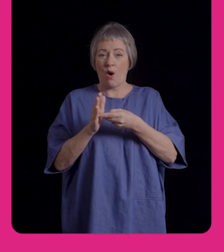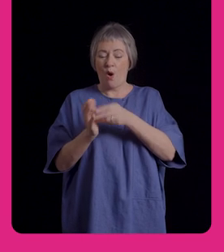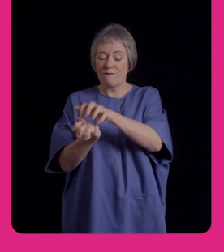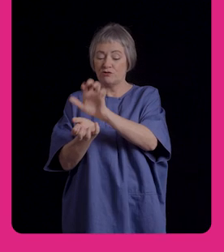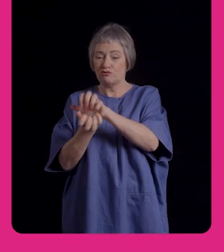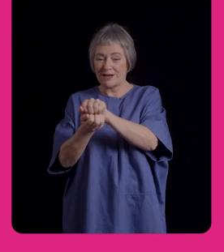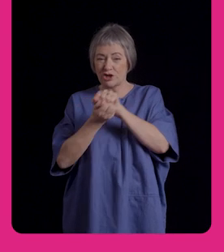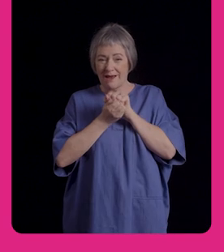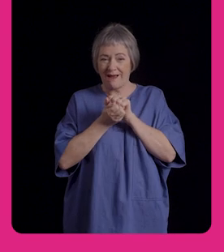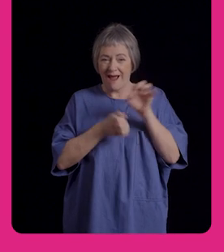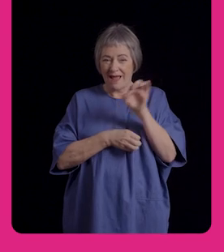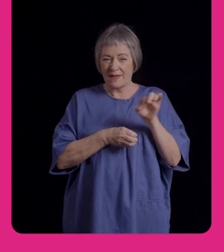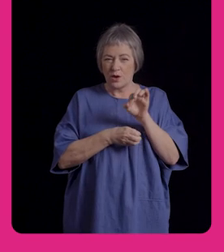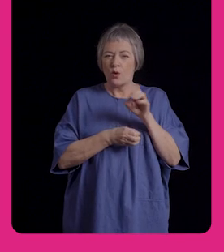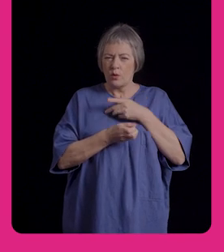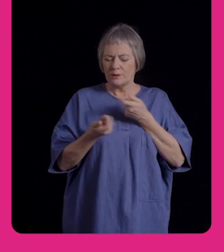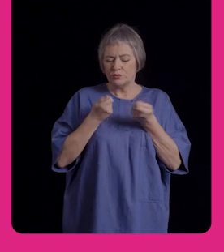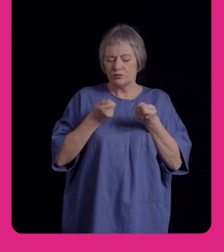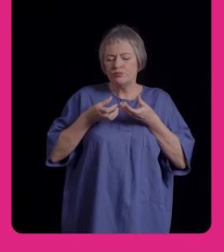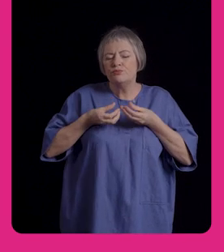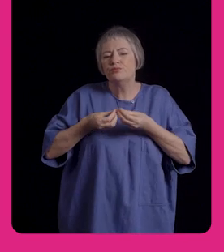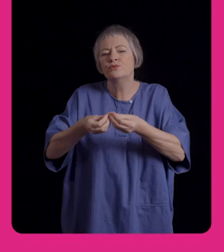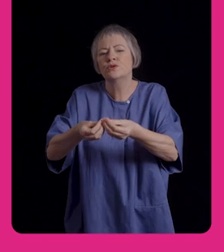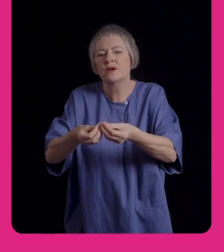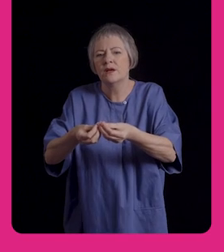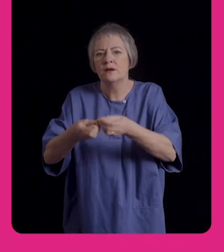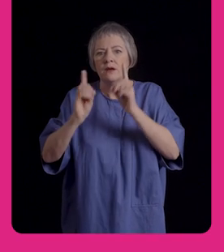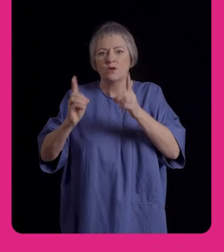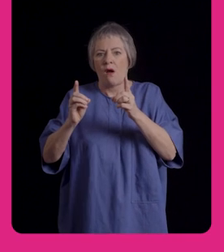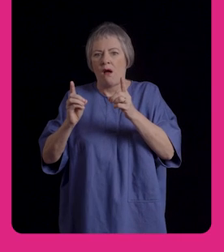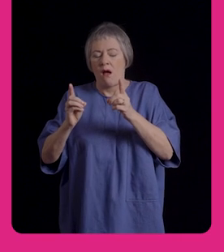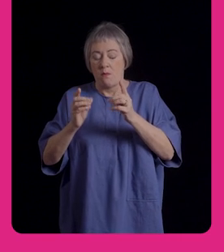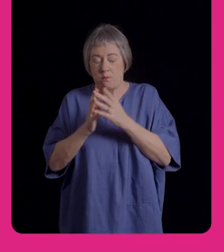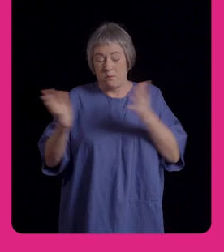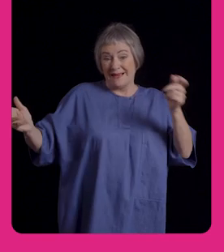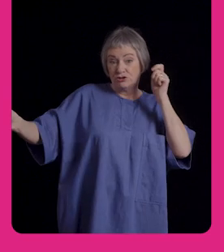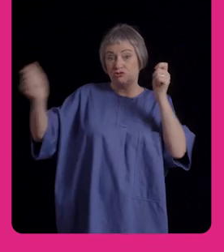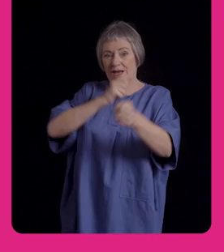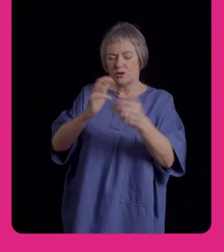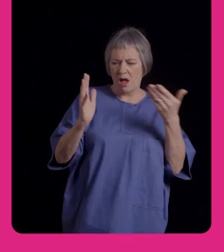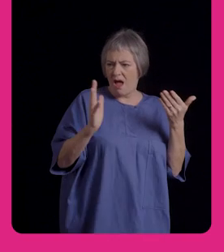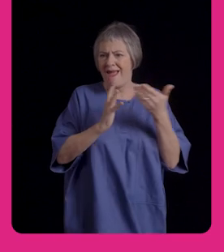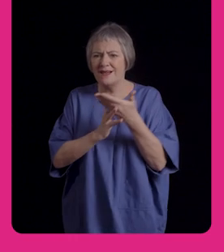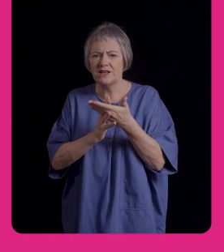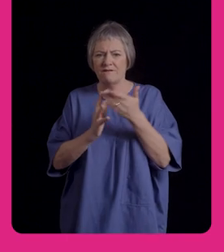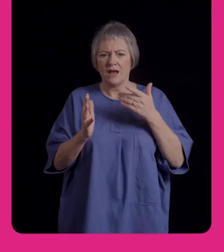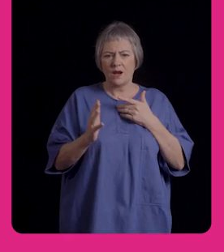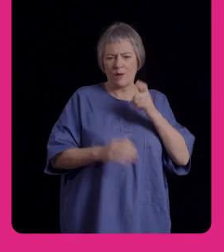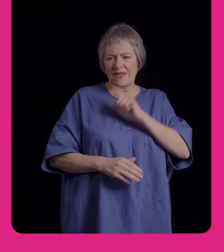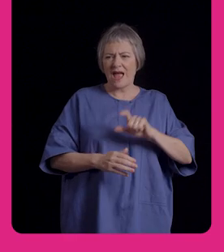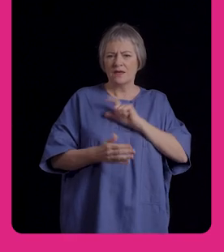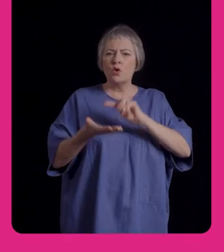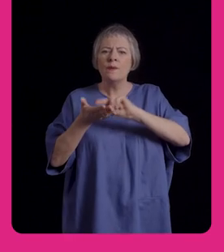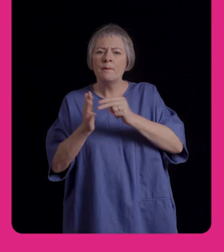Island, you kind of want to run as smoothly as possible. So if you can avoid making drastic changes or interfering with like central characters in the